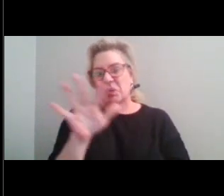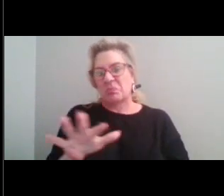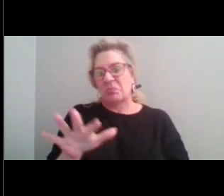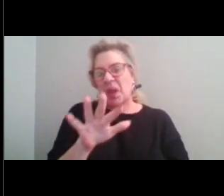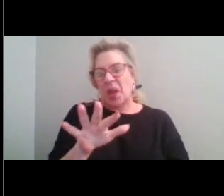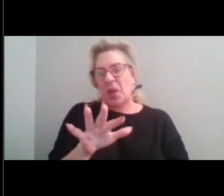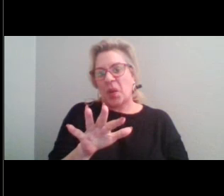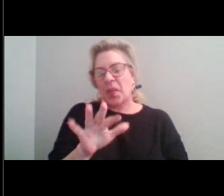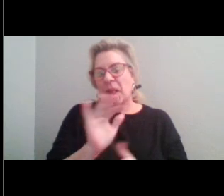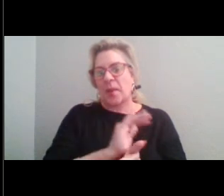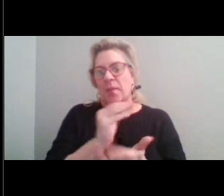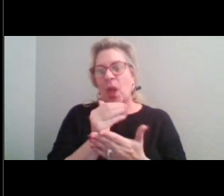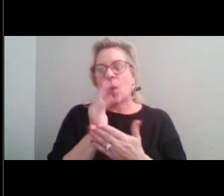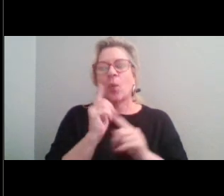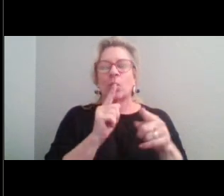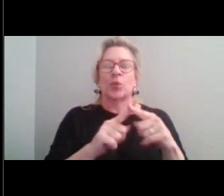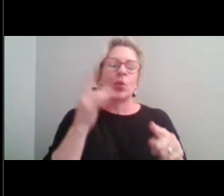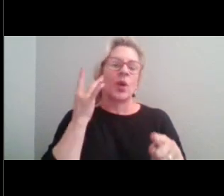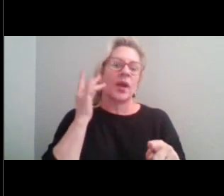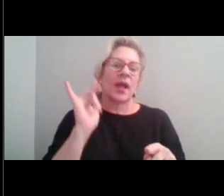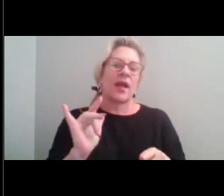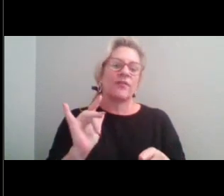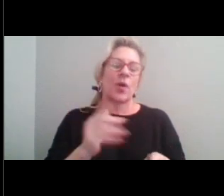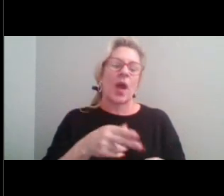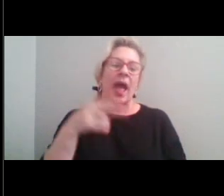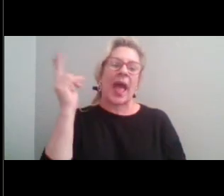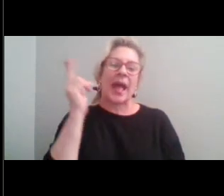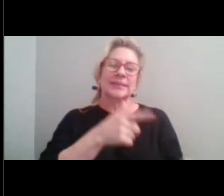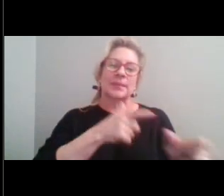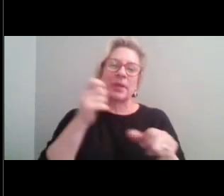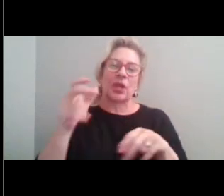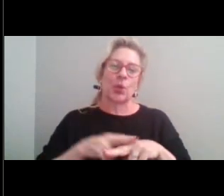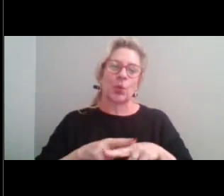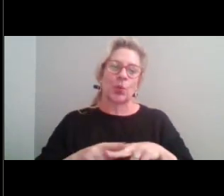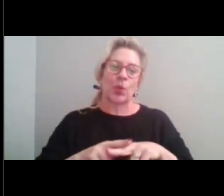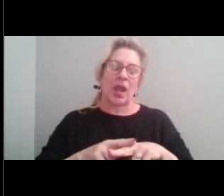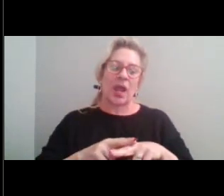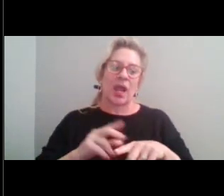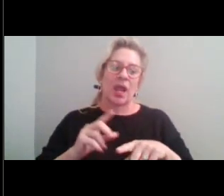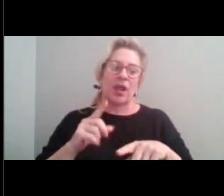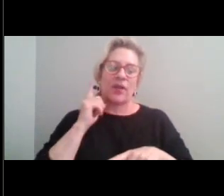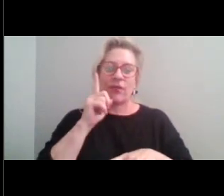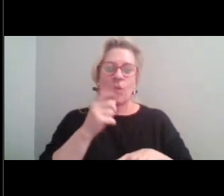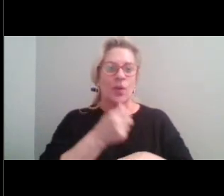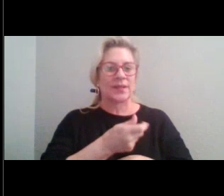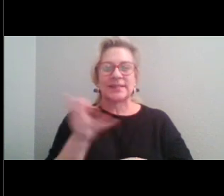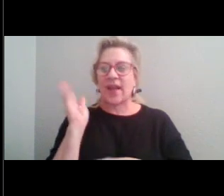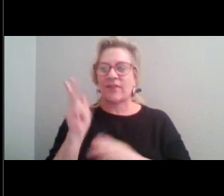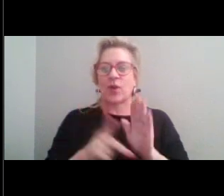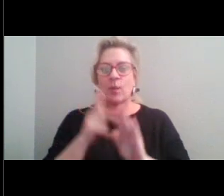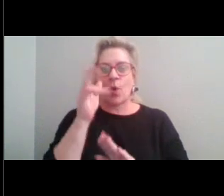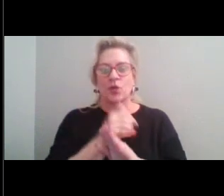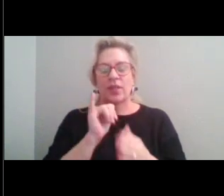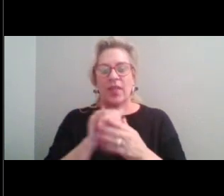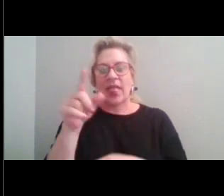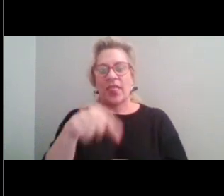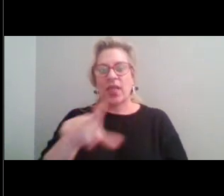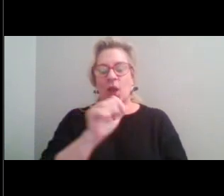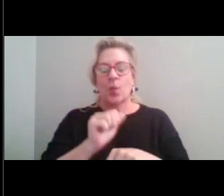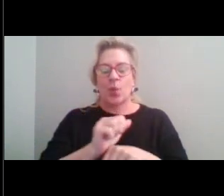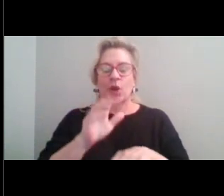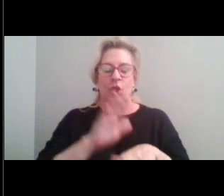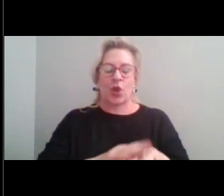say, will go to the California High-Speed Rail to advance multiple projects that they're working on. And CEO Kelly